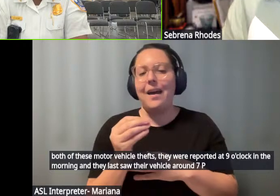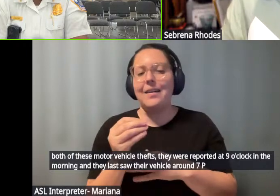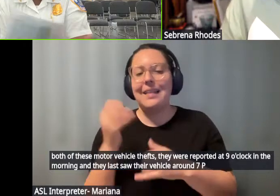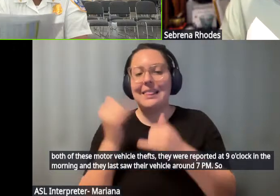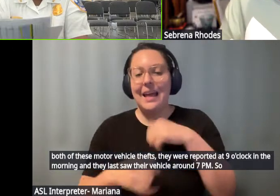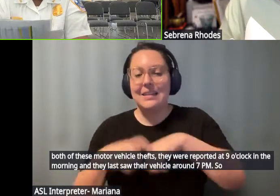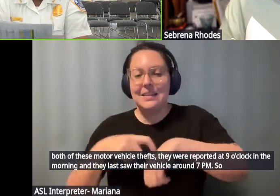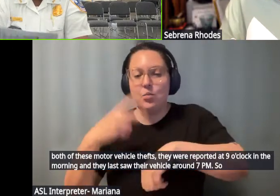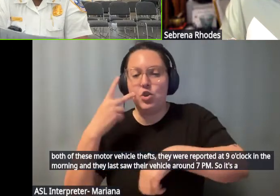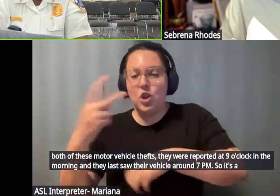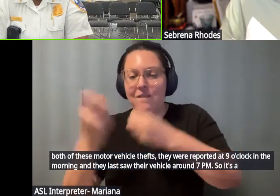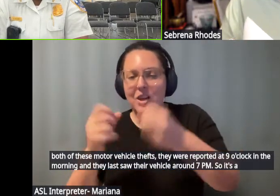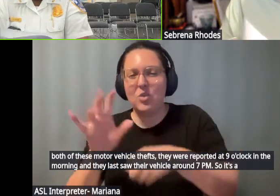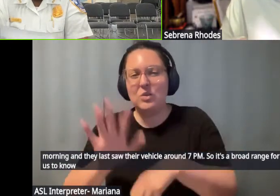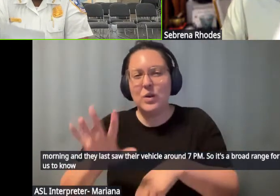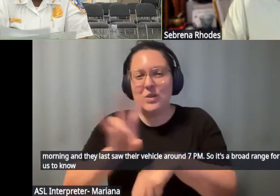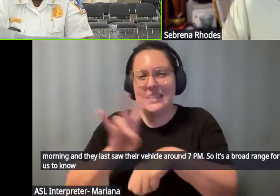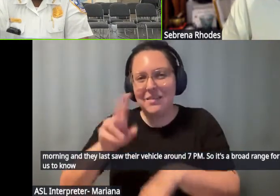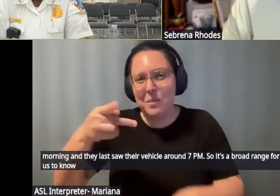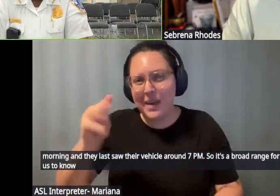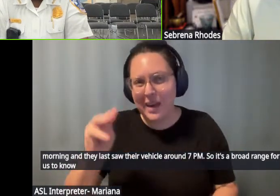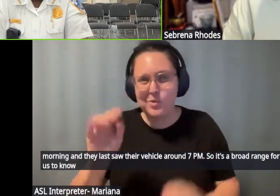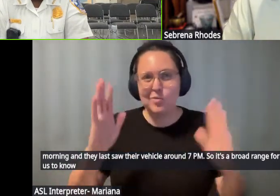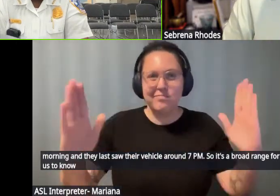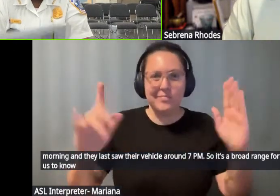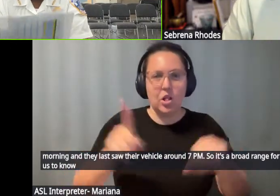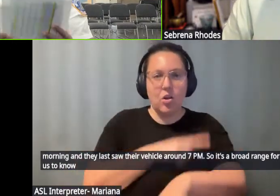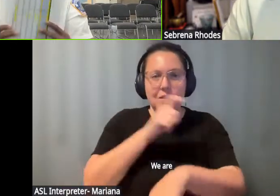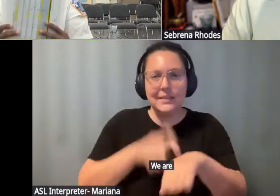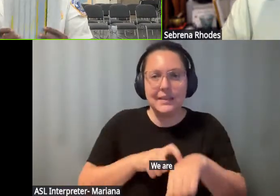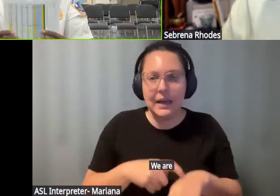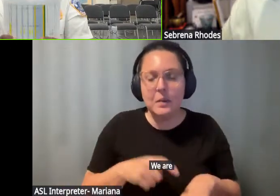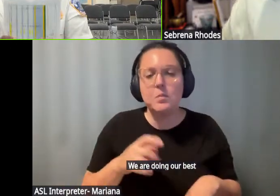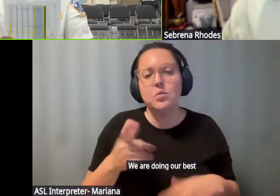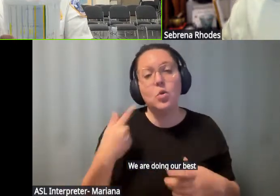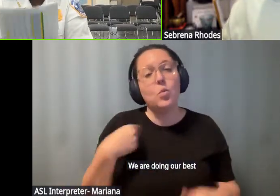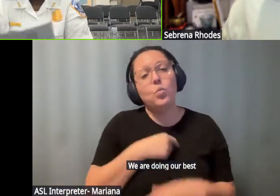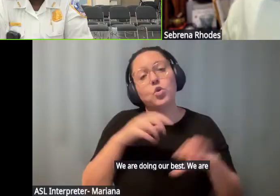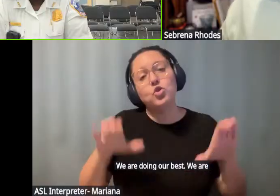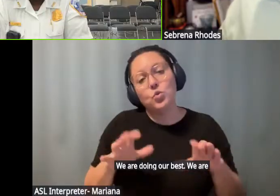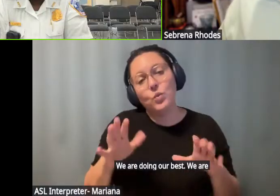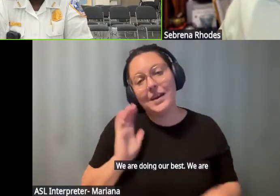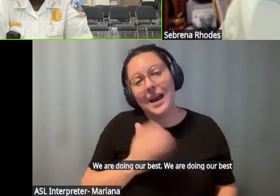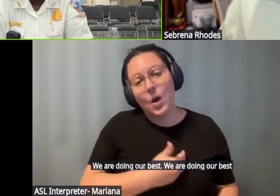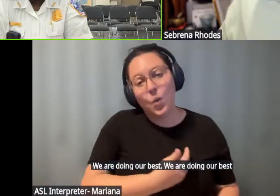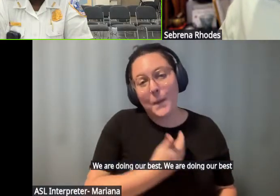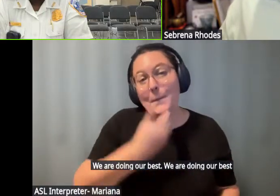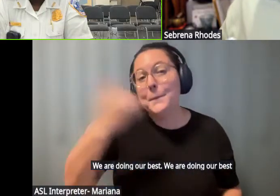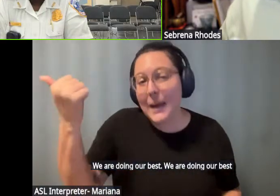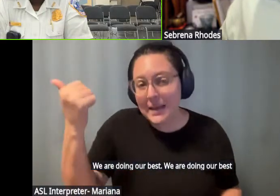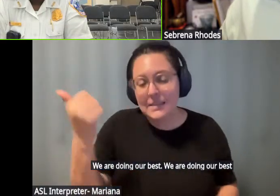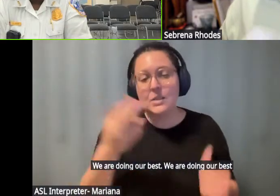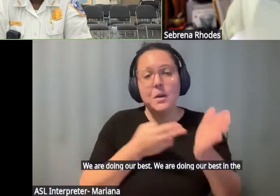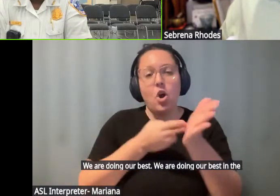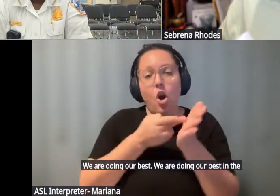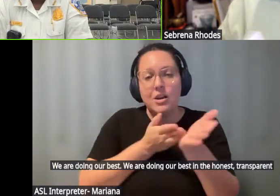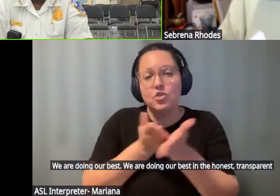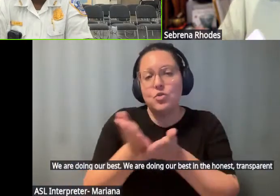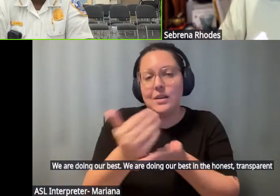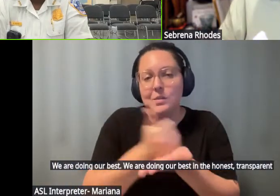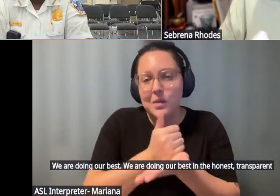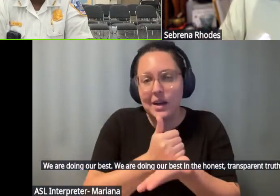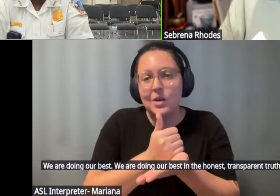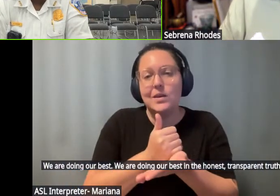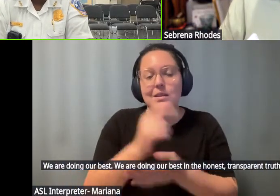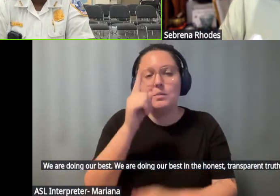it's a broad range for us to know. We are doing our best. We are doing our best in the honest, transparent truth is our manpower